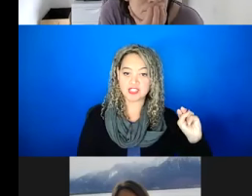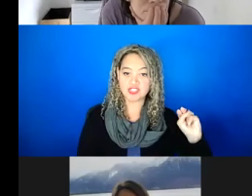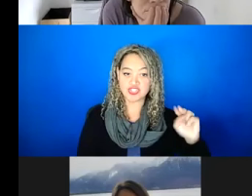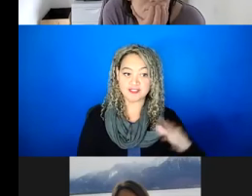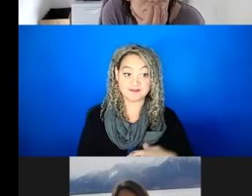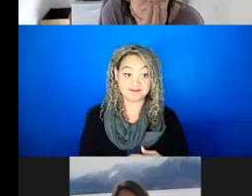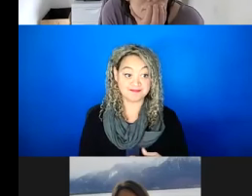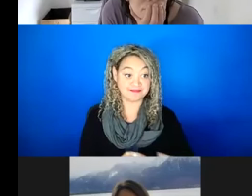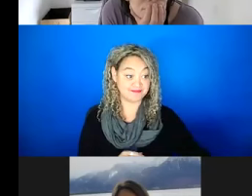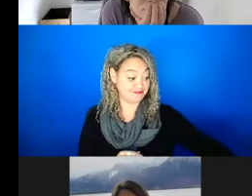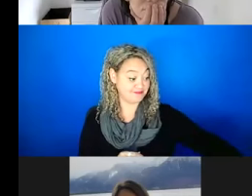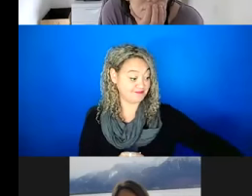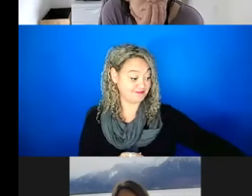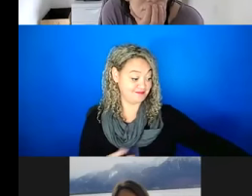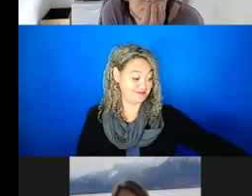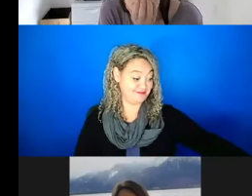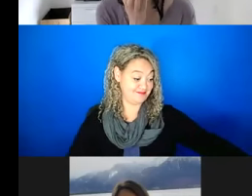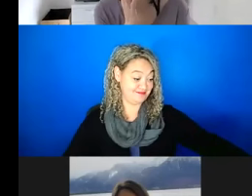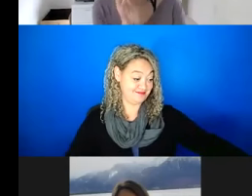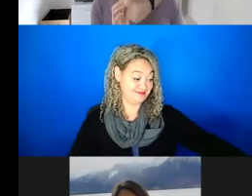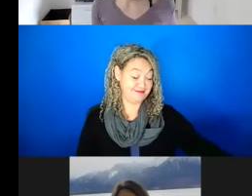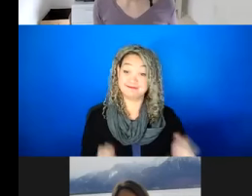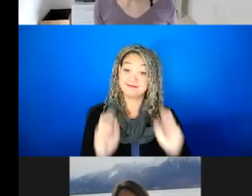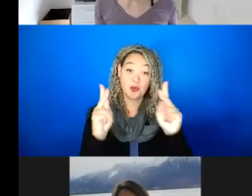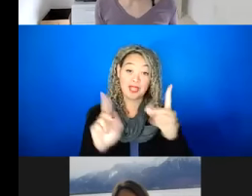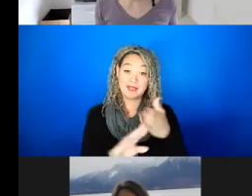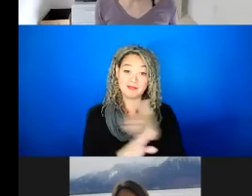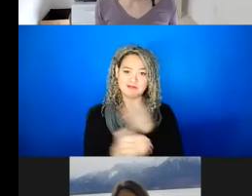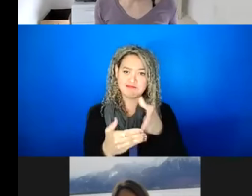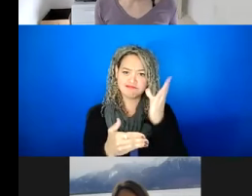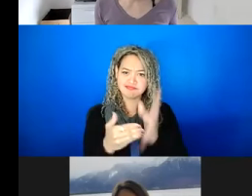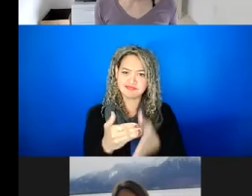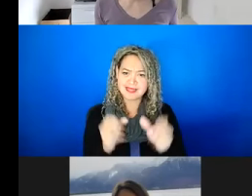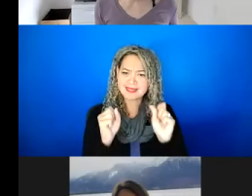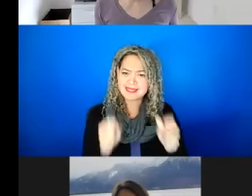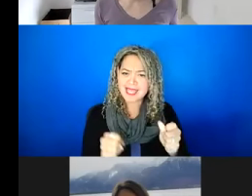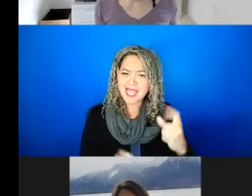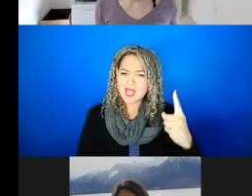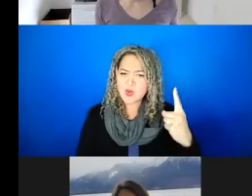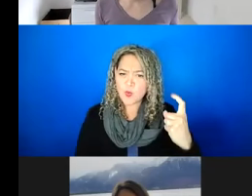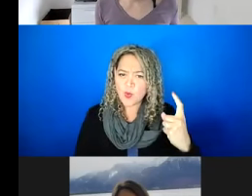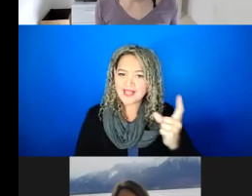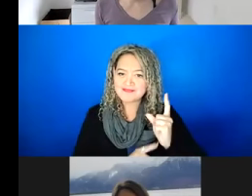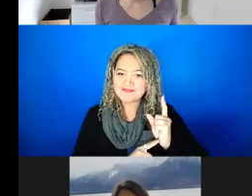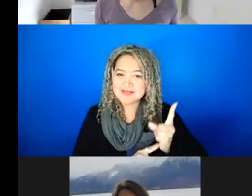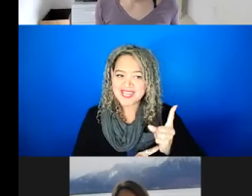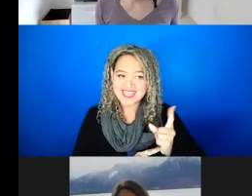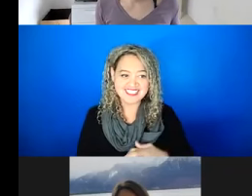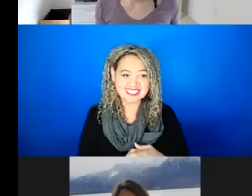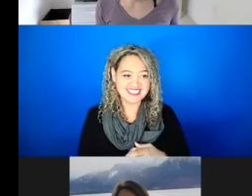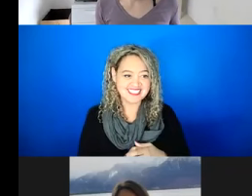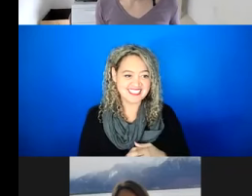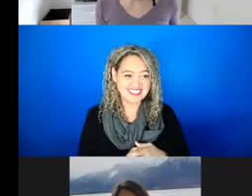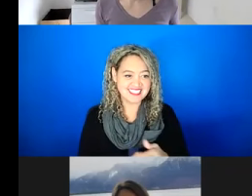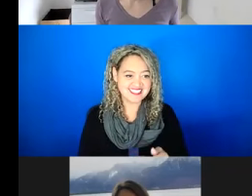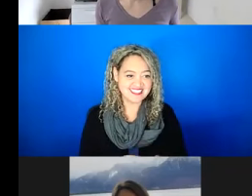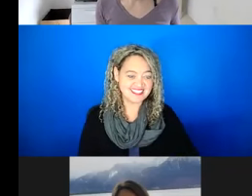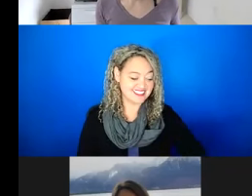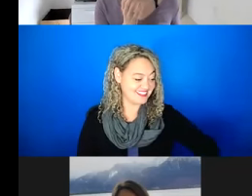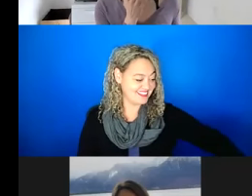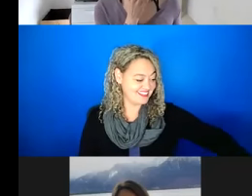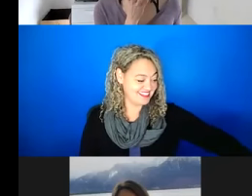Okay, before I end, let me just take one last minute because, I'm